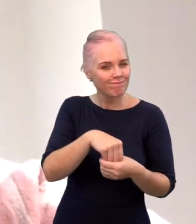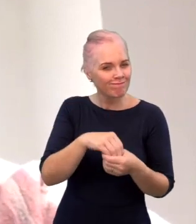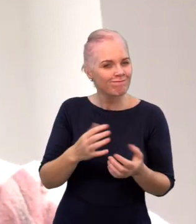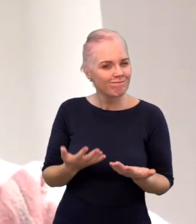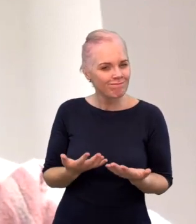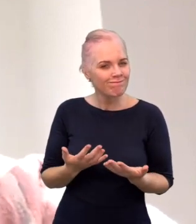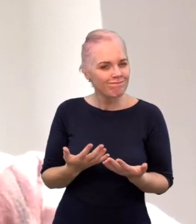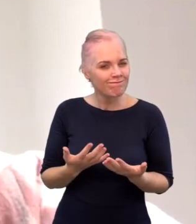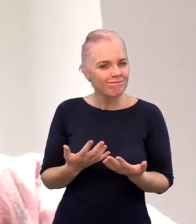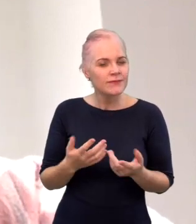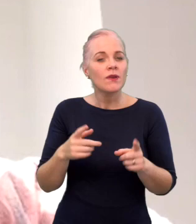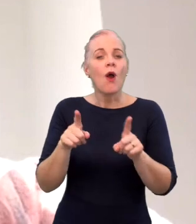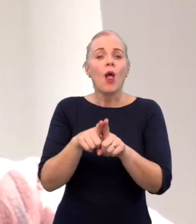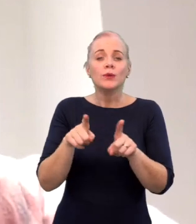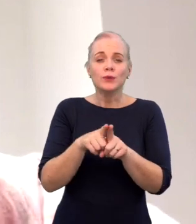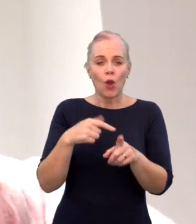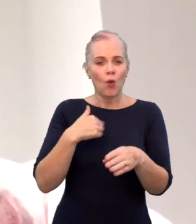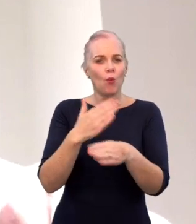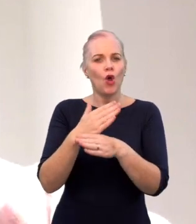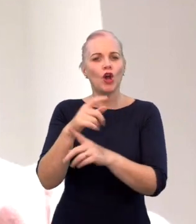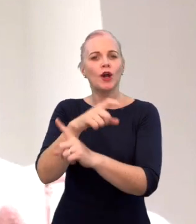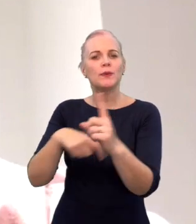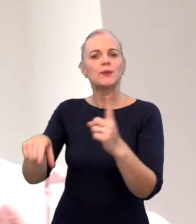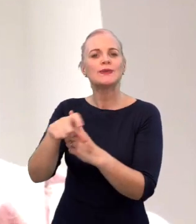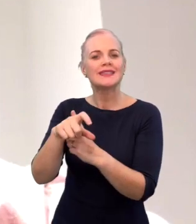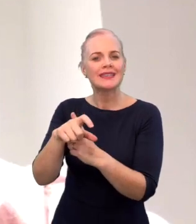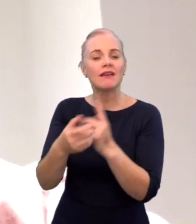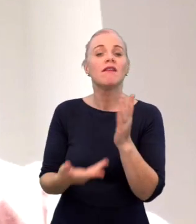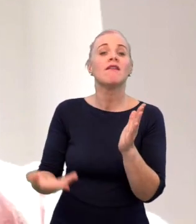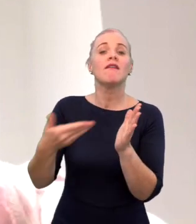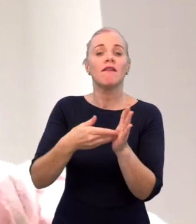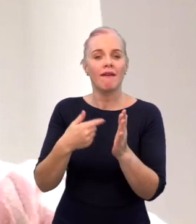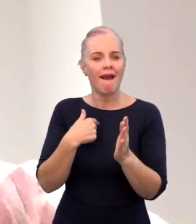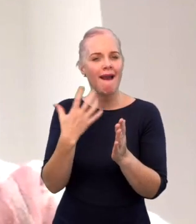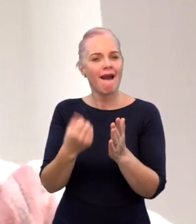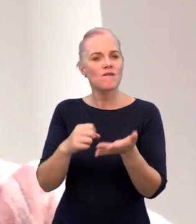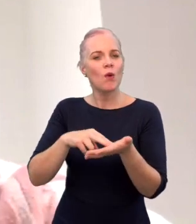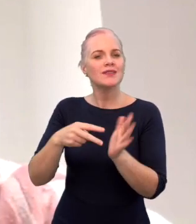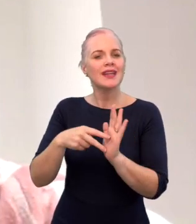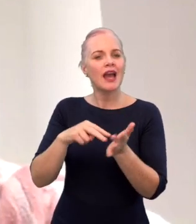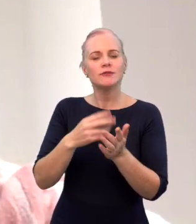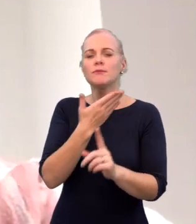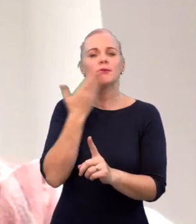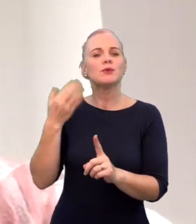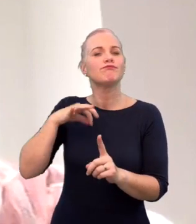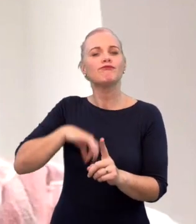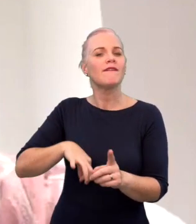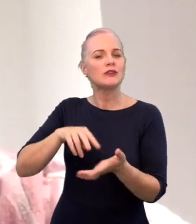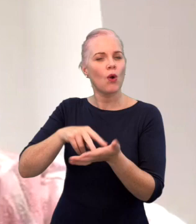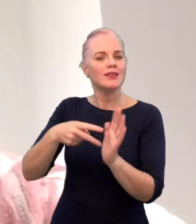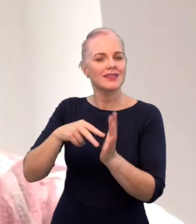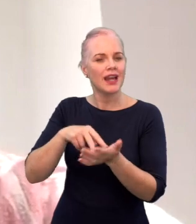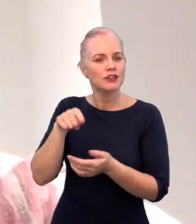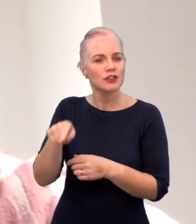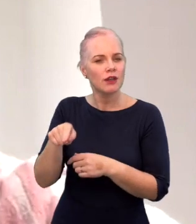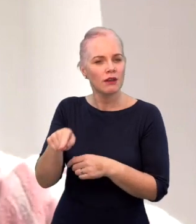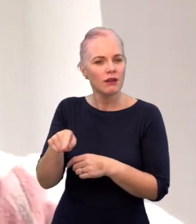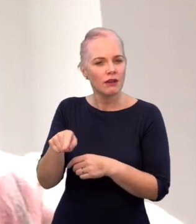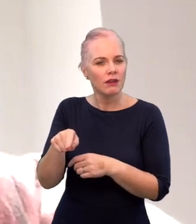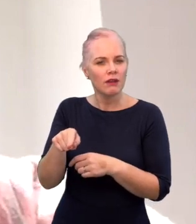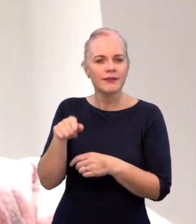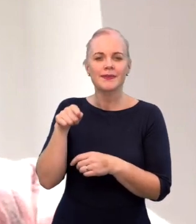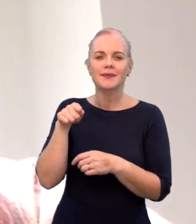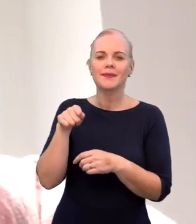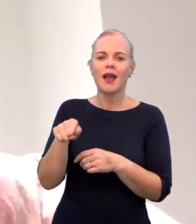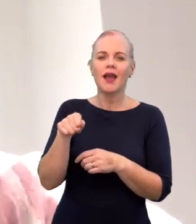situation as well. And it's also partly inspired by my work in the community as well. So I have an organisation, a